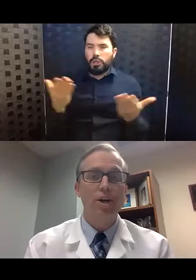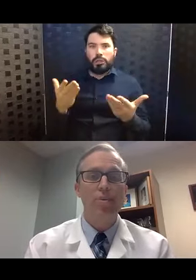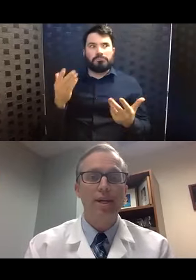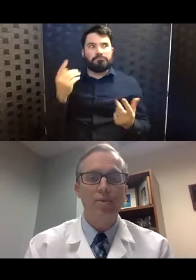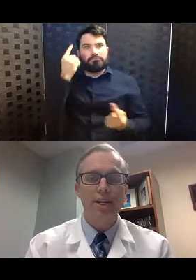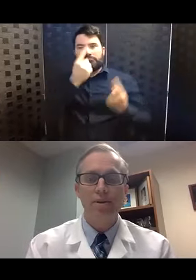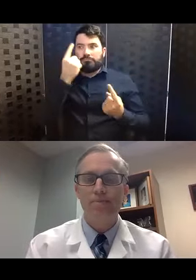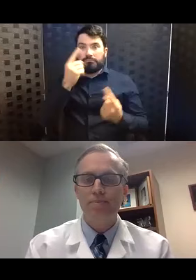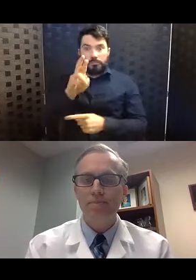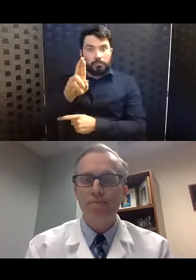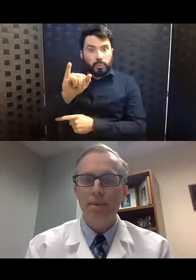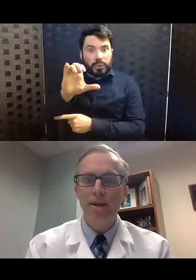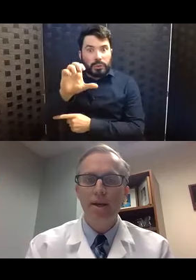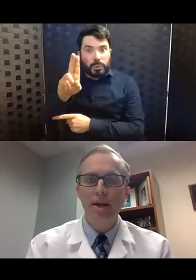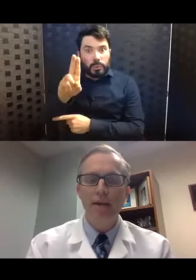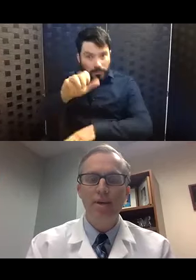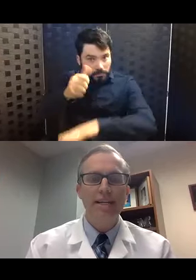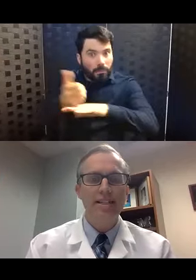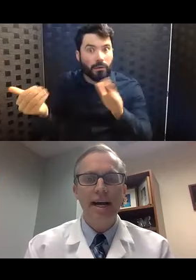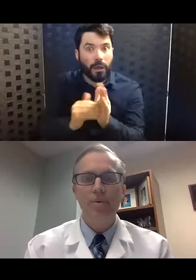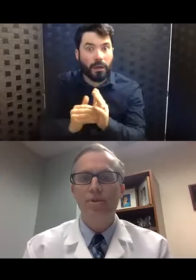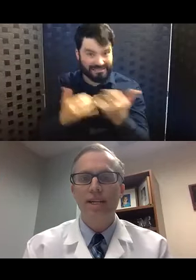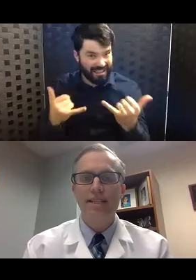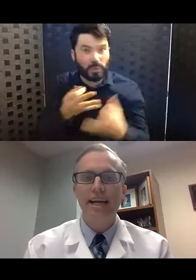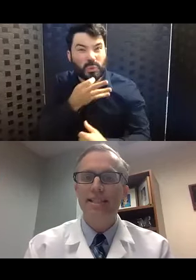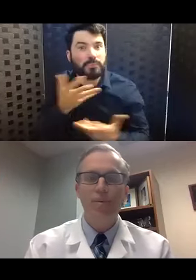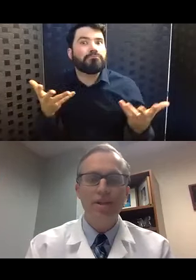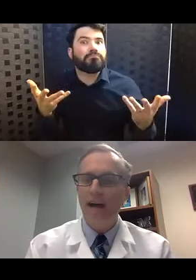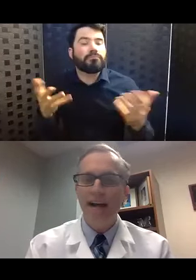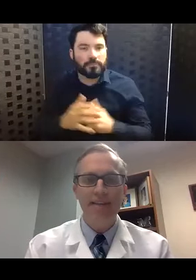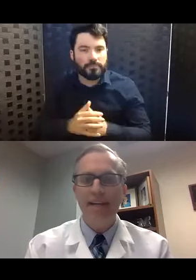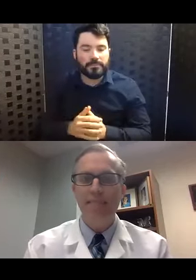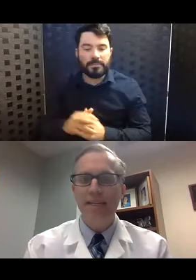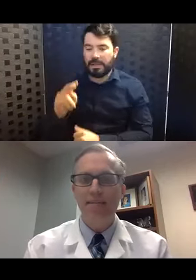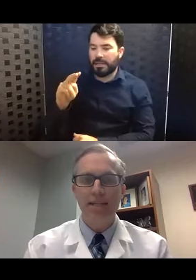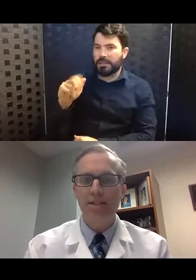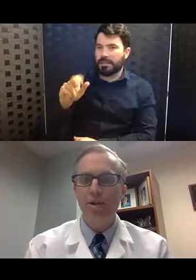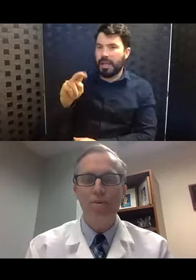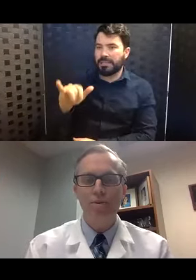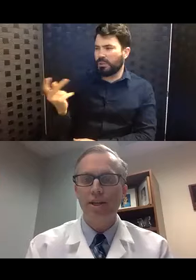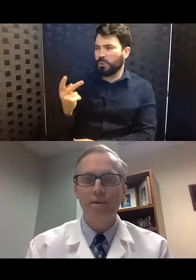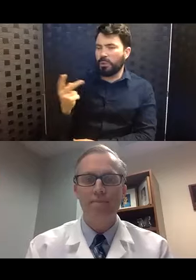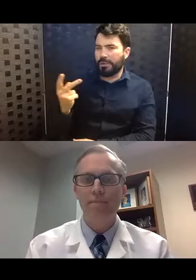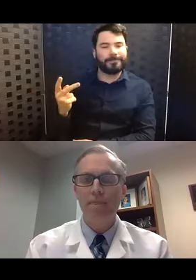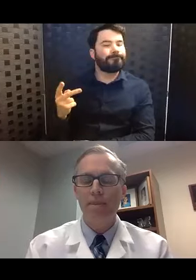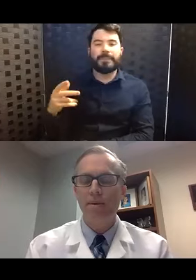we opening the RICU? And what Nancy and I will present today is that we do not have any immediate plans to open the